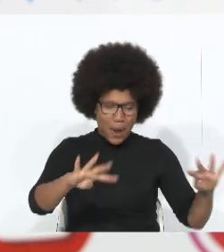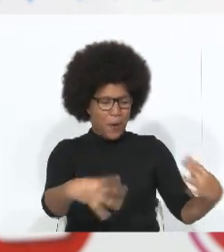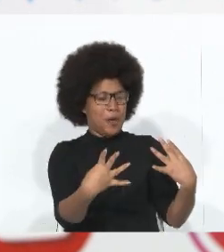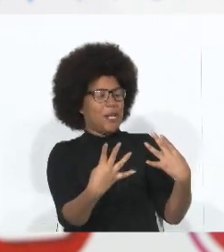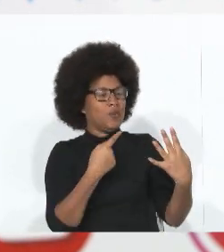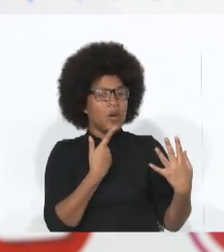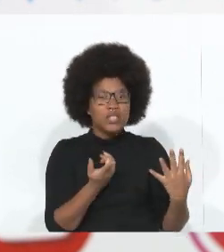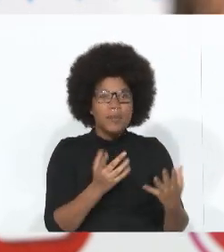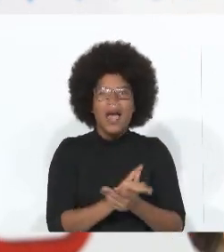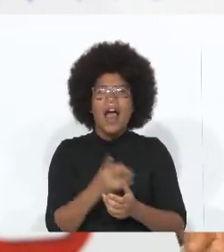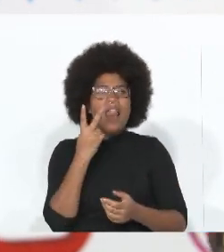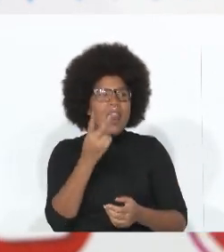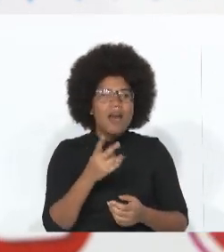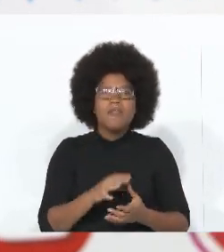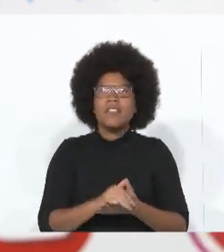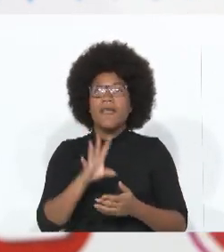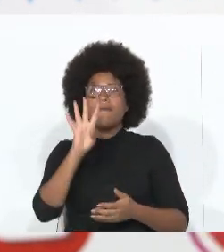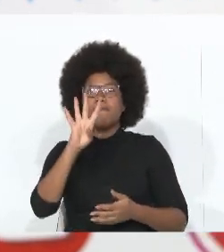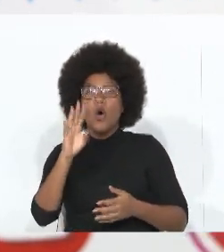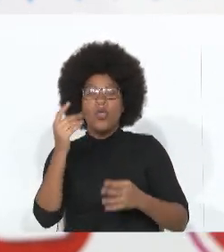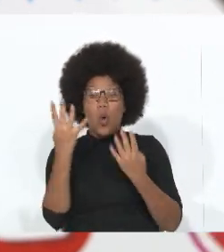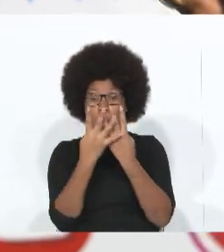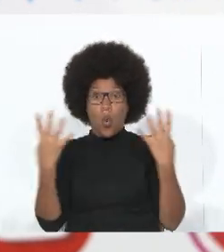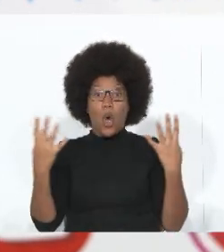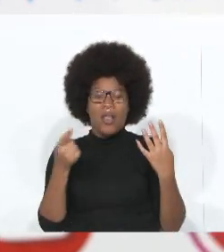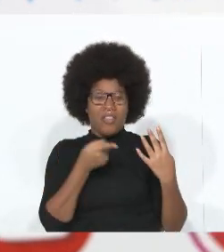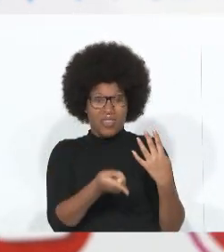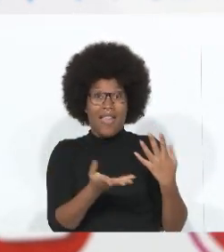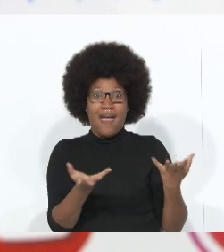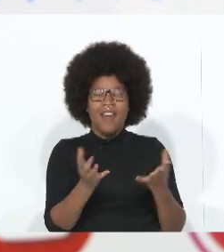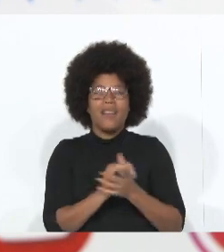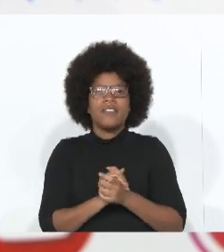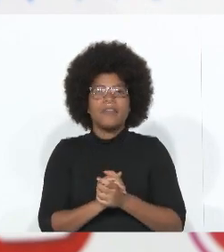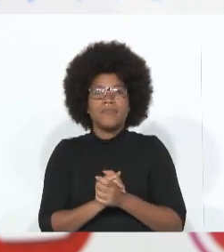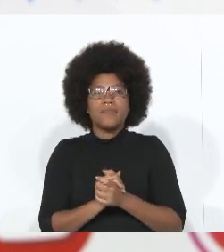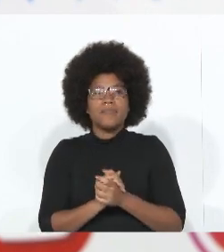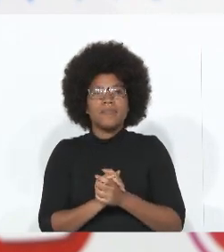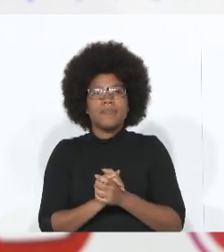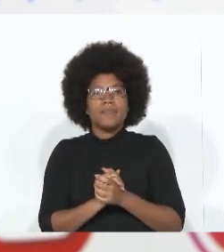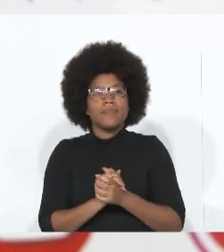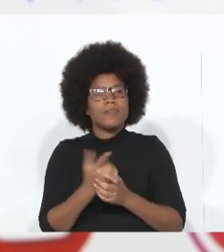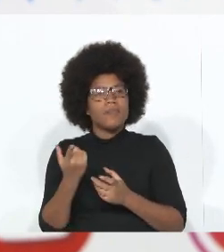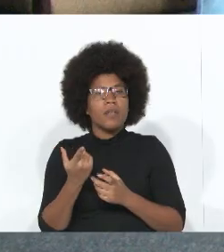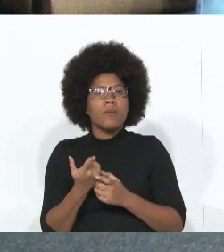the fourth wall being there and they're not there. Yeah. So I think, yeah. But Penny,